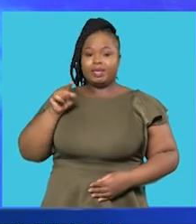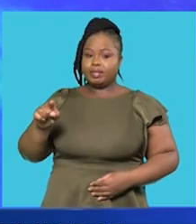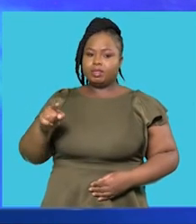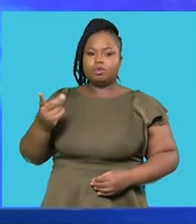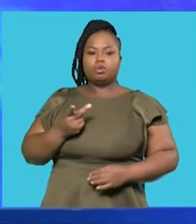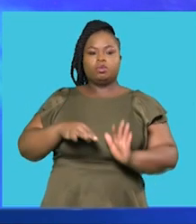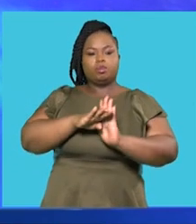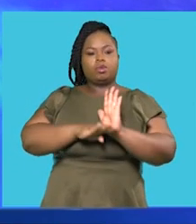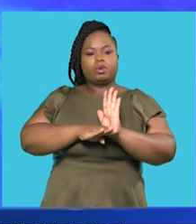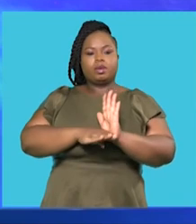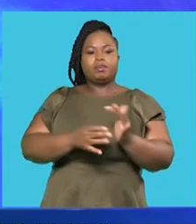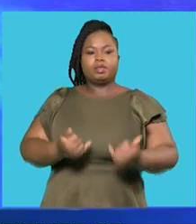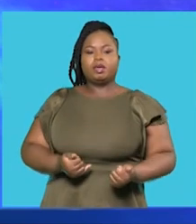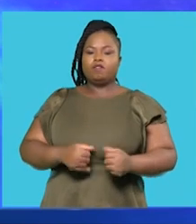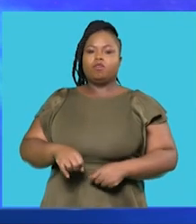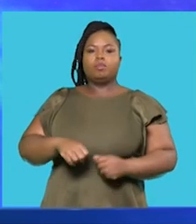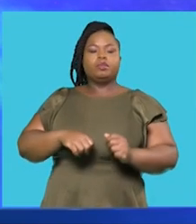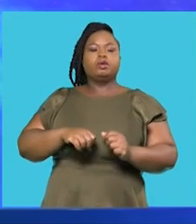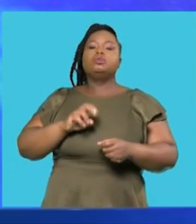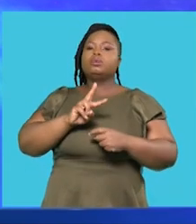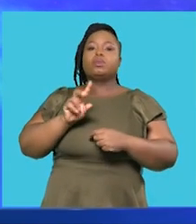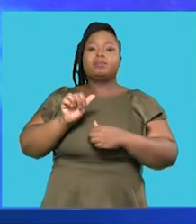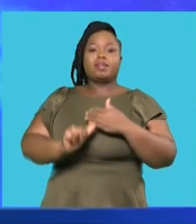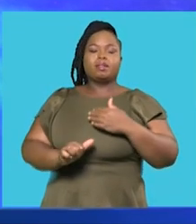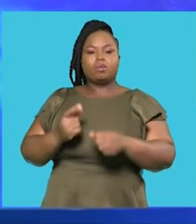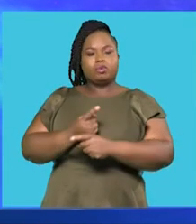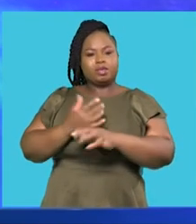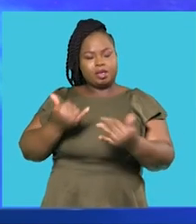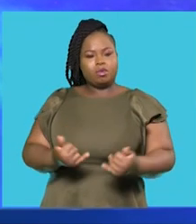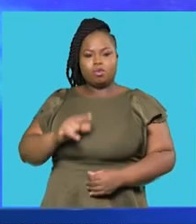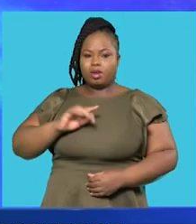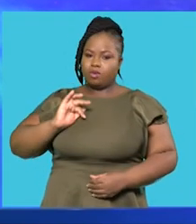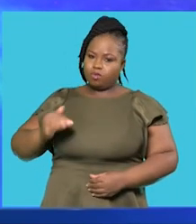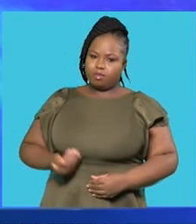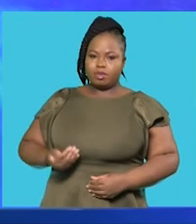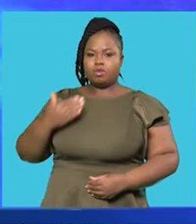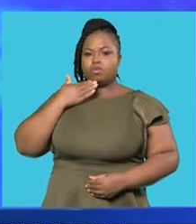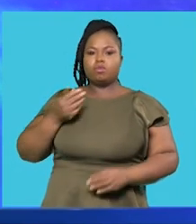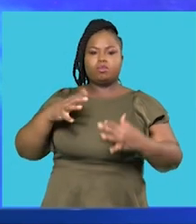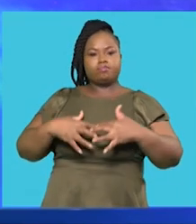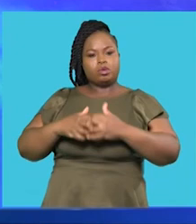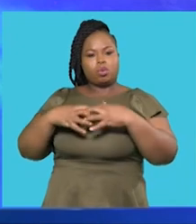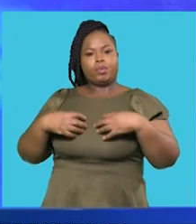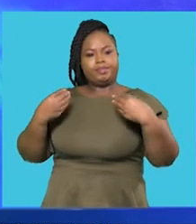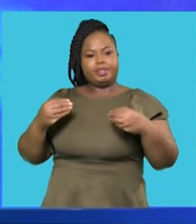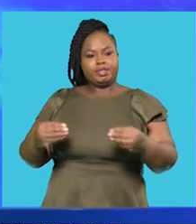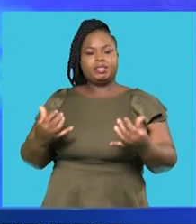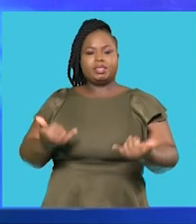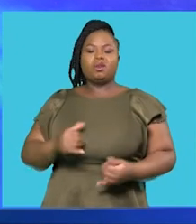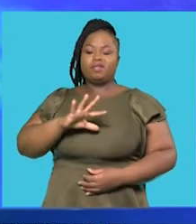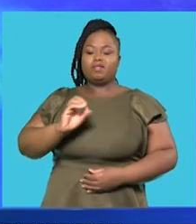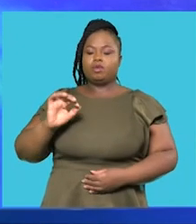weleng programa ya kgwedi tse 12 se Tshehetsa ho tshehetsa basadi ba kenang Kgwebong mme se tlilone ha basadi ba ka bang 50 ka